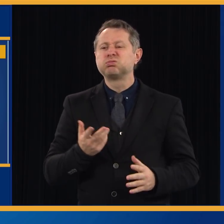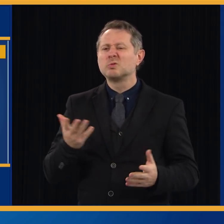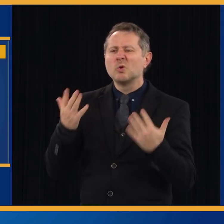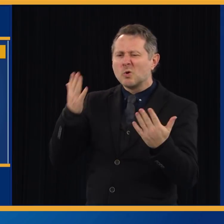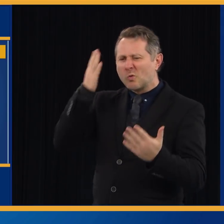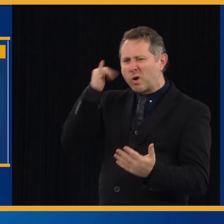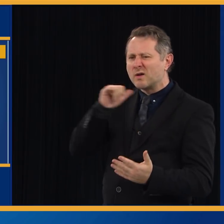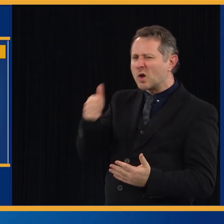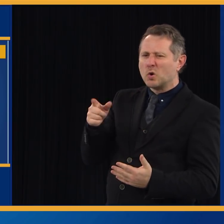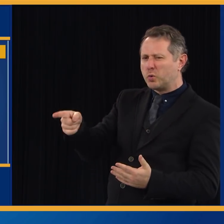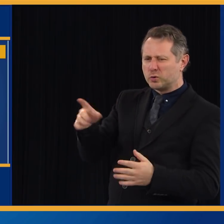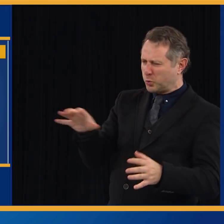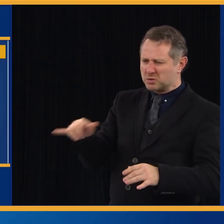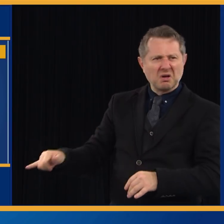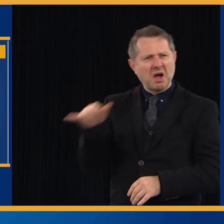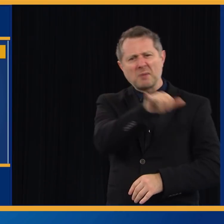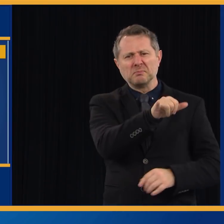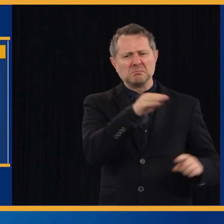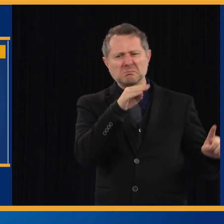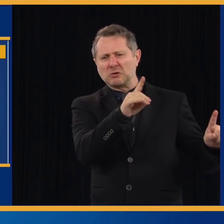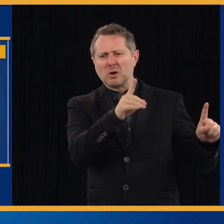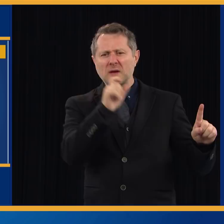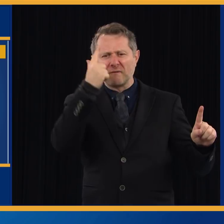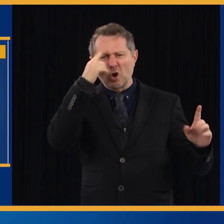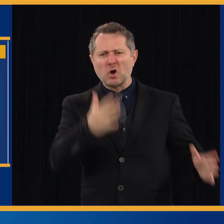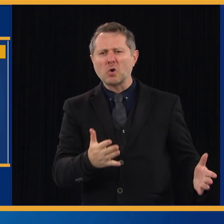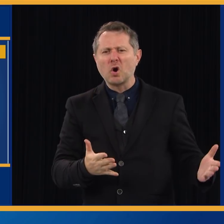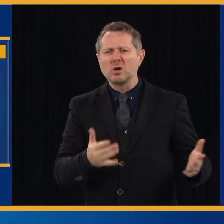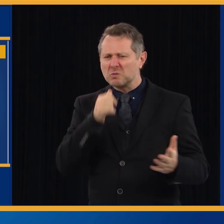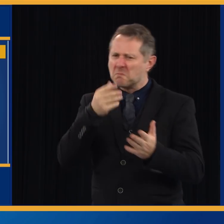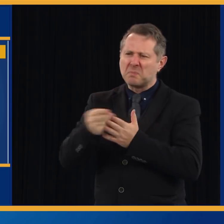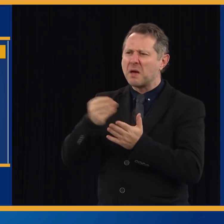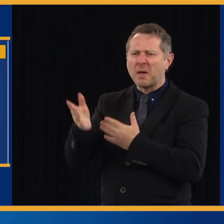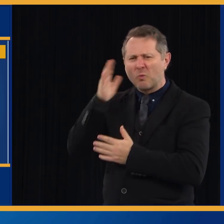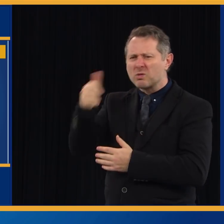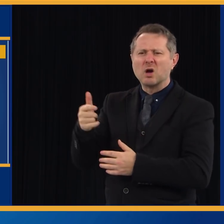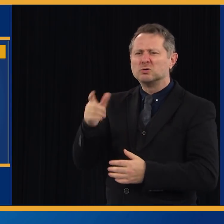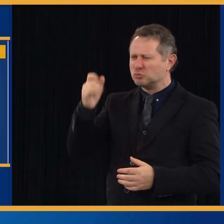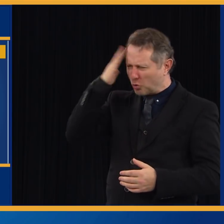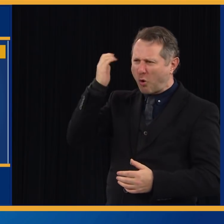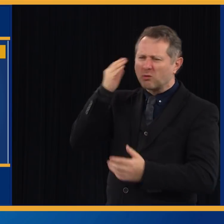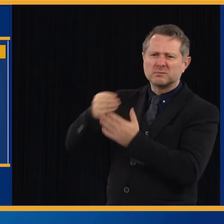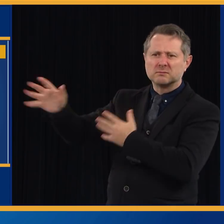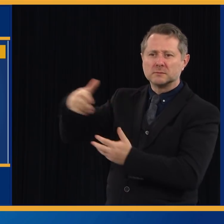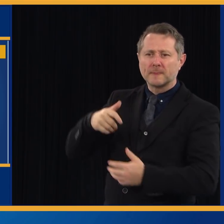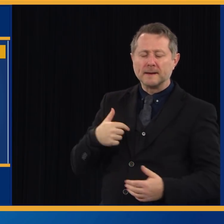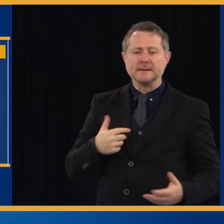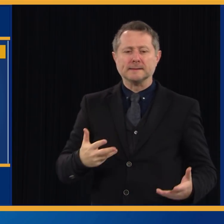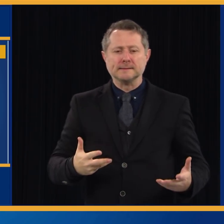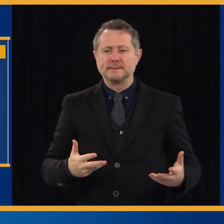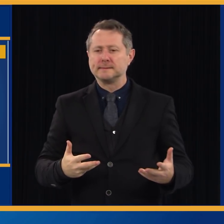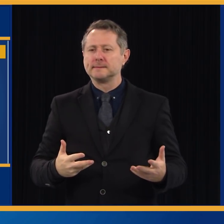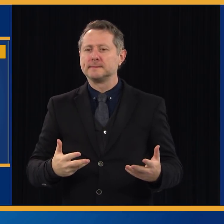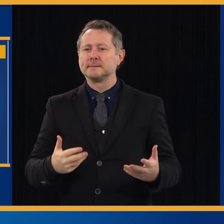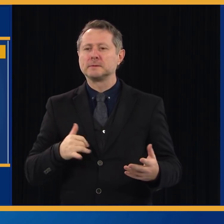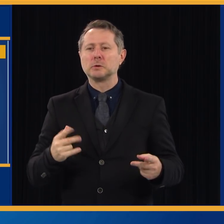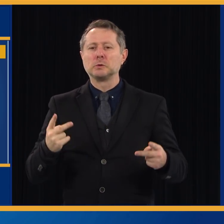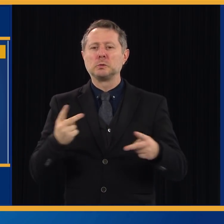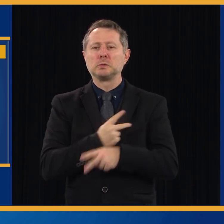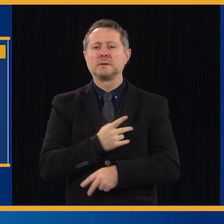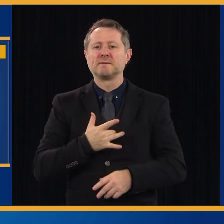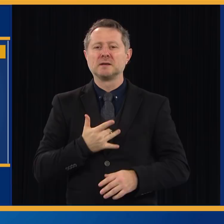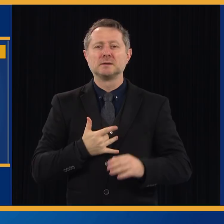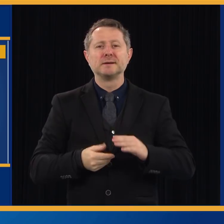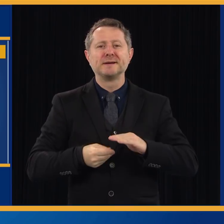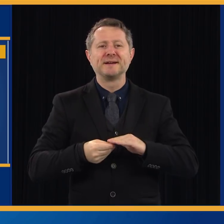that, Dad? Why didn't you think of buying test kits from South Korea? So now I was really just feeling de minimis